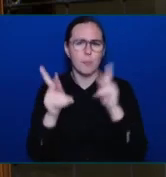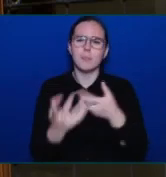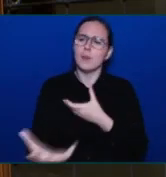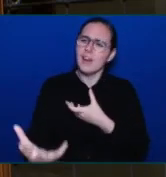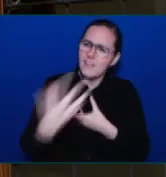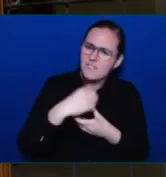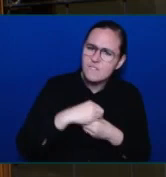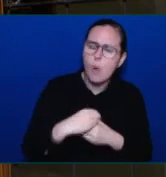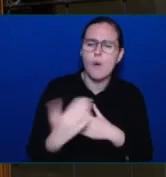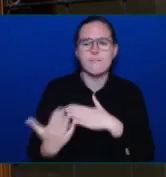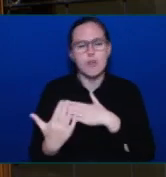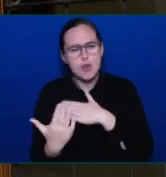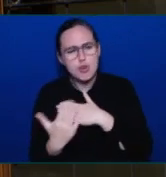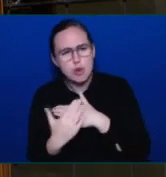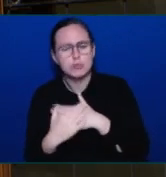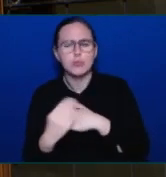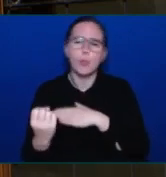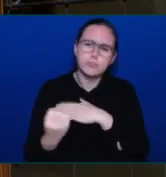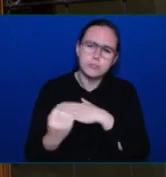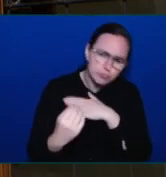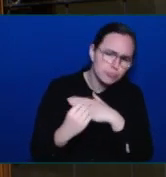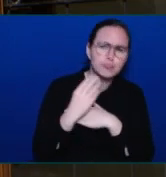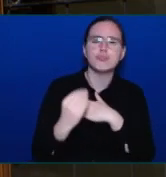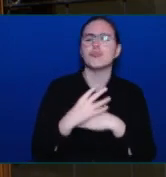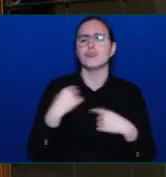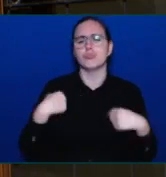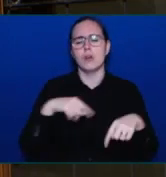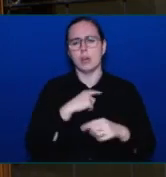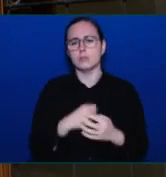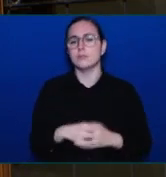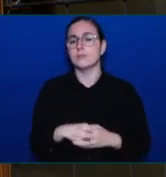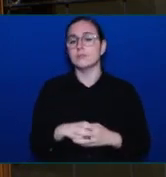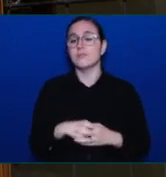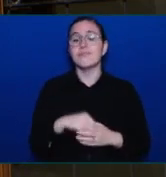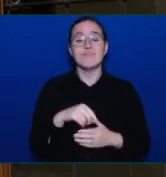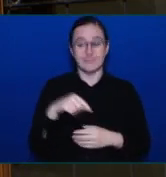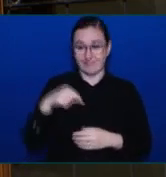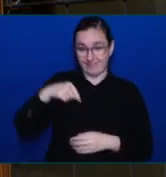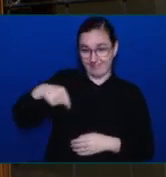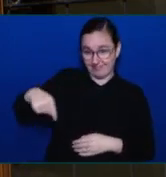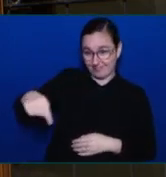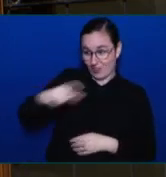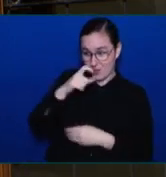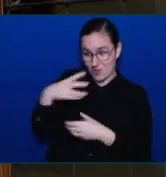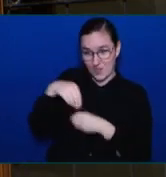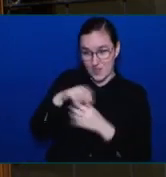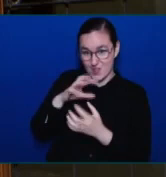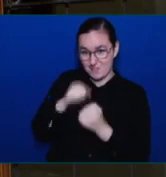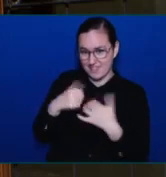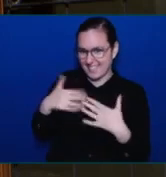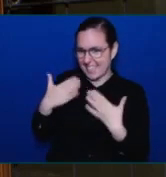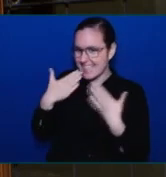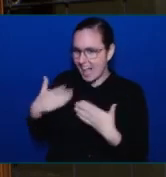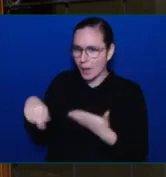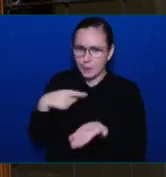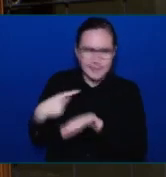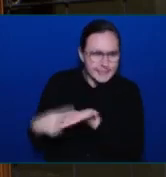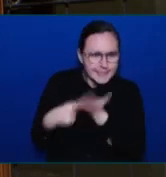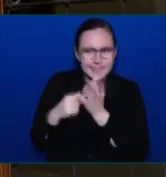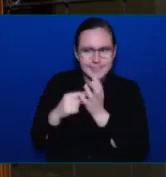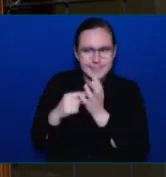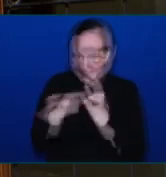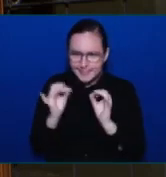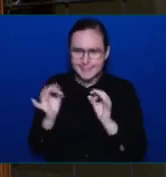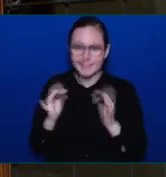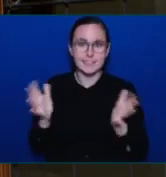and contributions to our robust debates throughout this process. In particular, I would like to recognize Deputy Chair, Member for Nechaco Lakes,